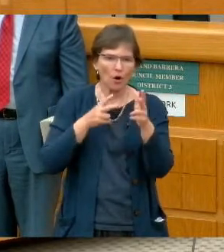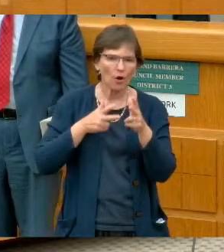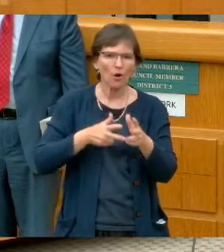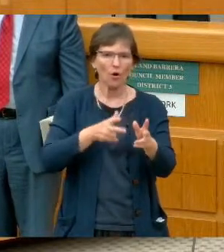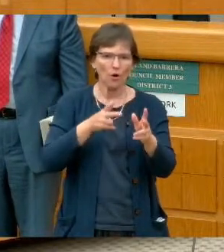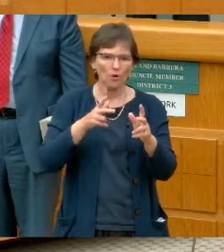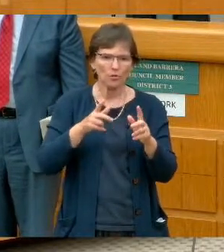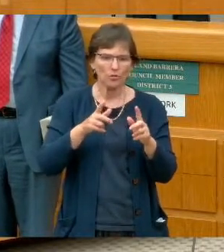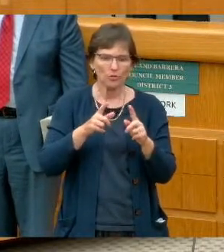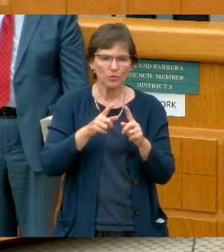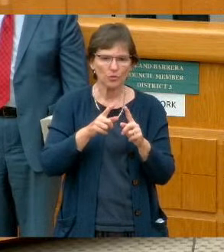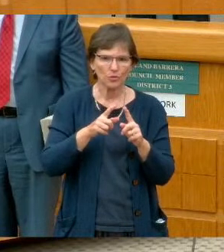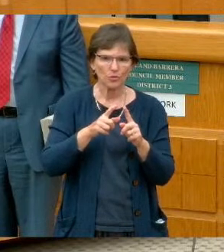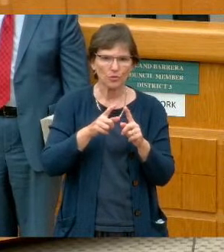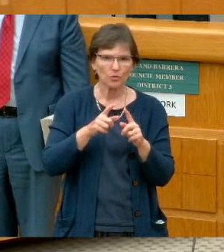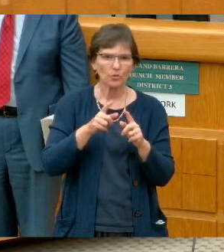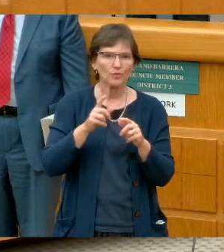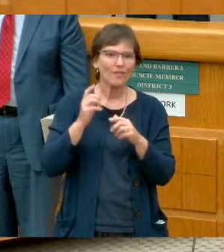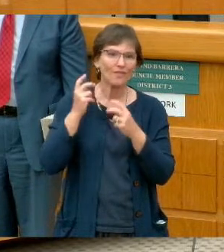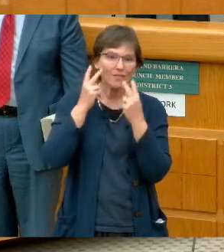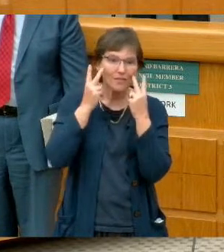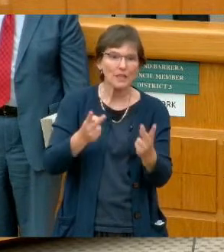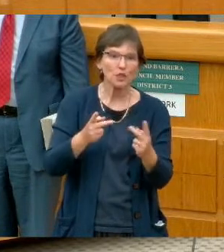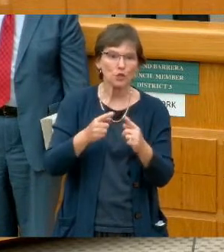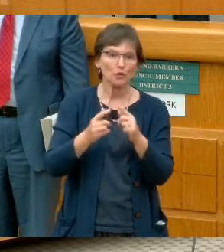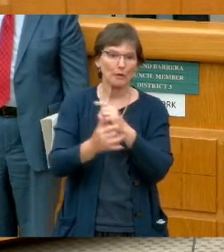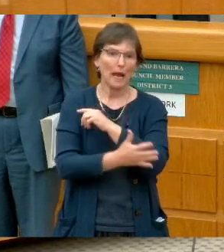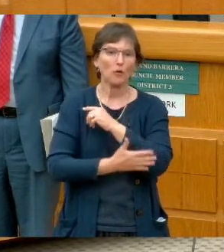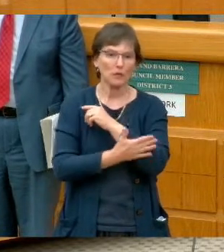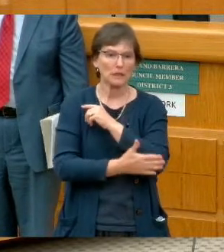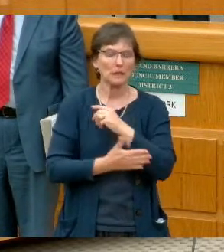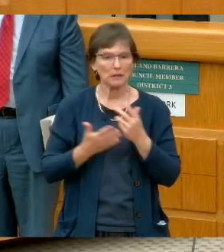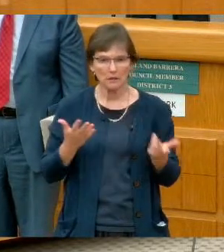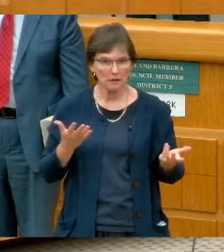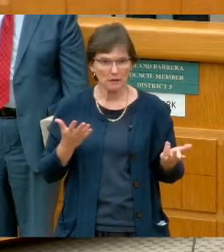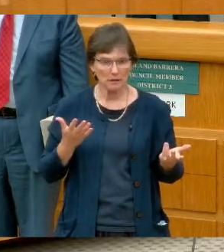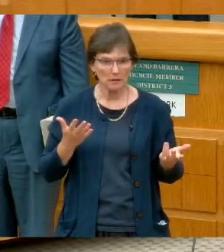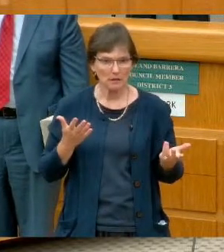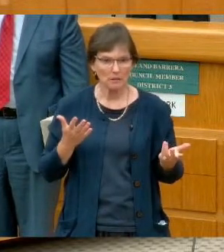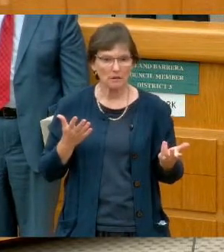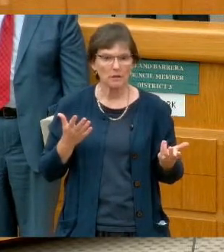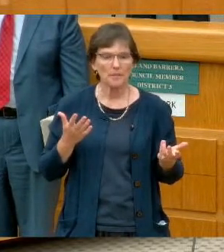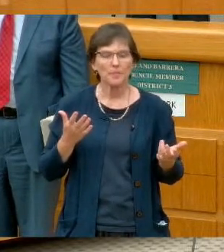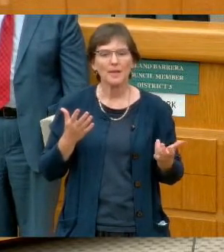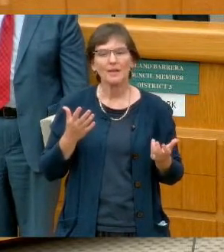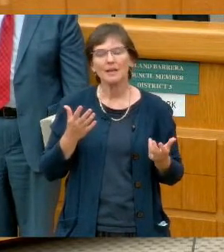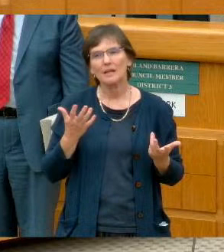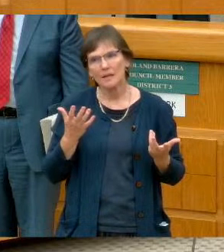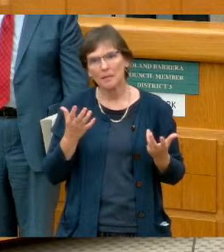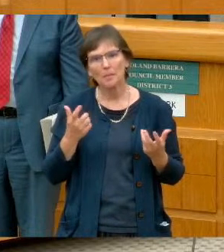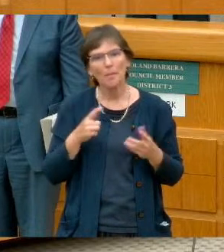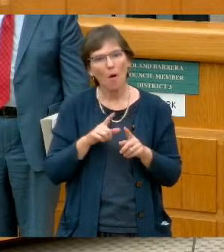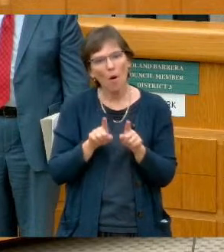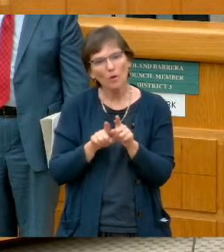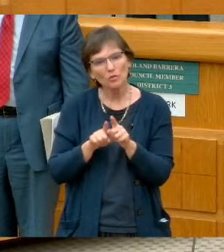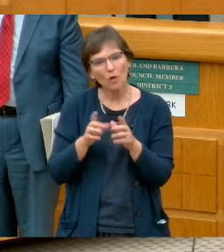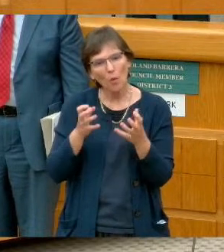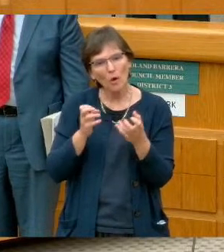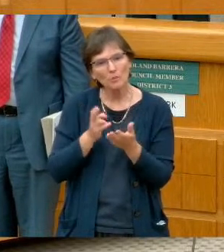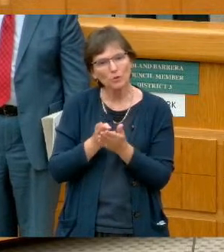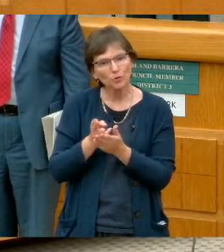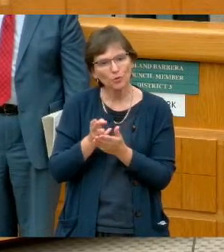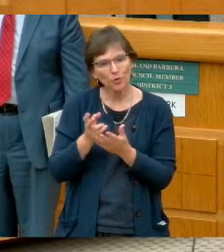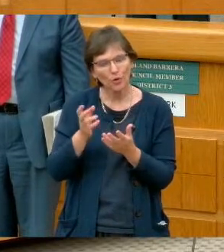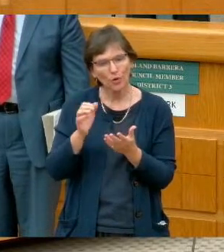of travel we hope that would come into the county. But having said that, I want to